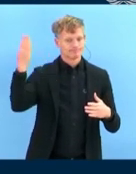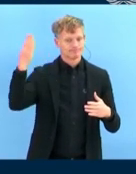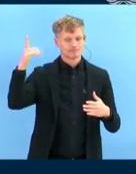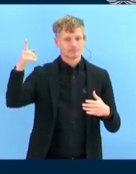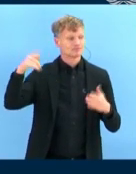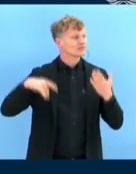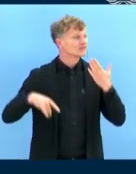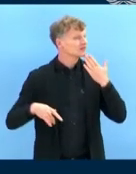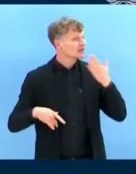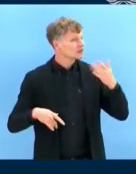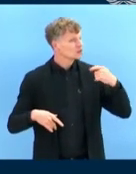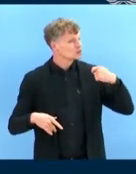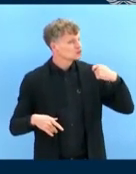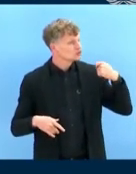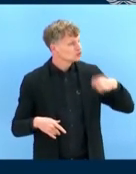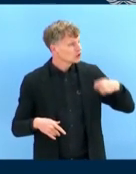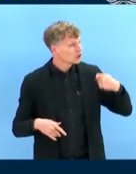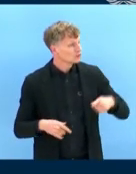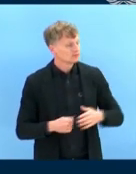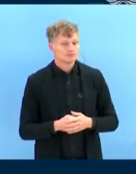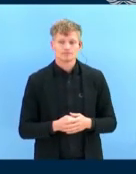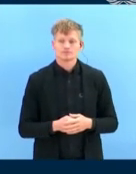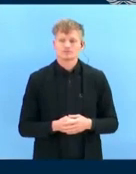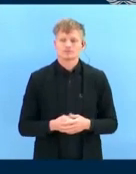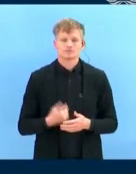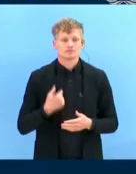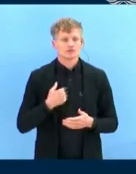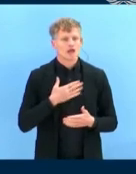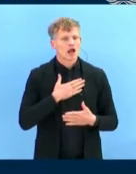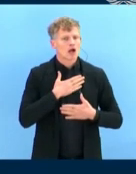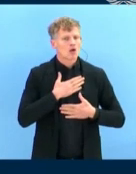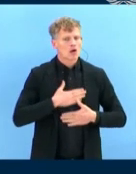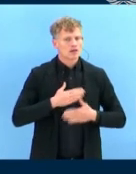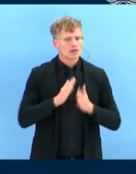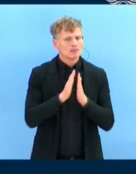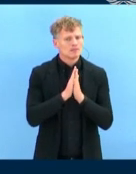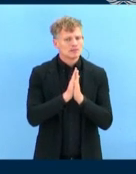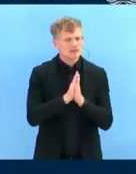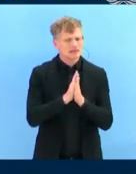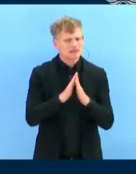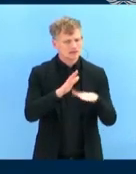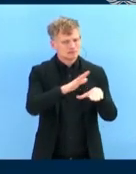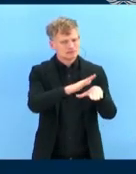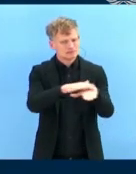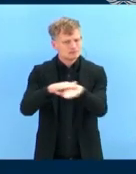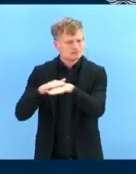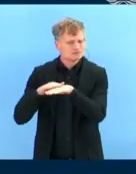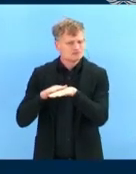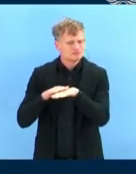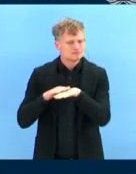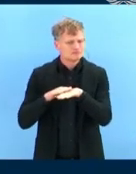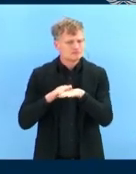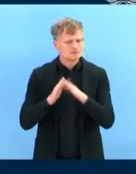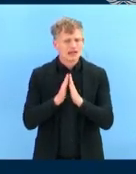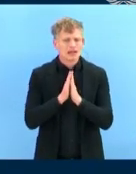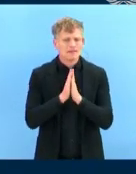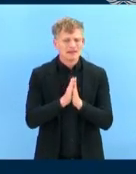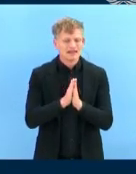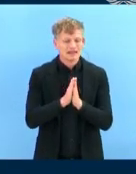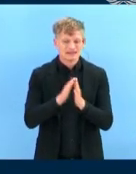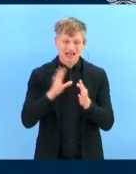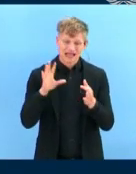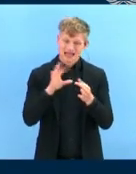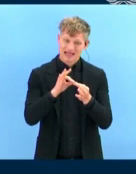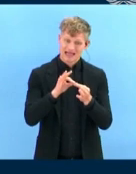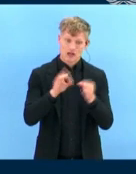Thank you, Madam Chairperson. I just want to request you to remind the speakers that speak in the context of